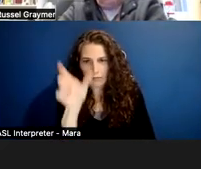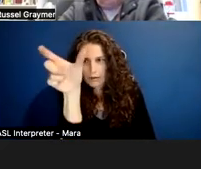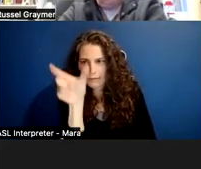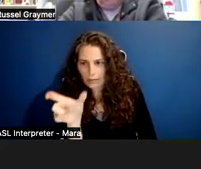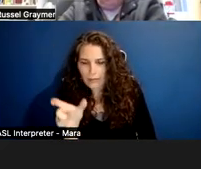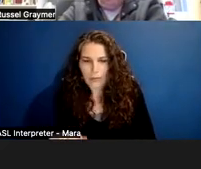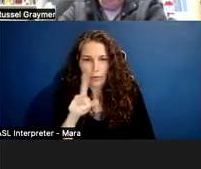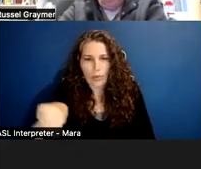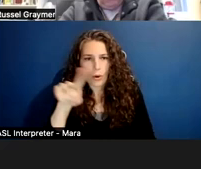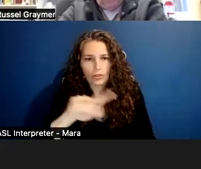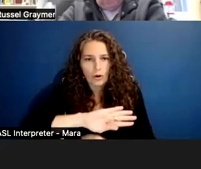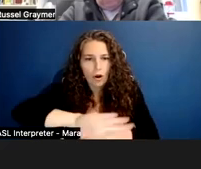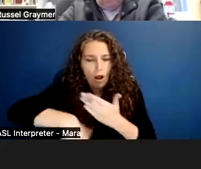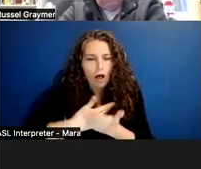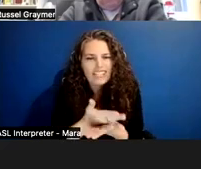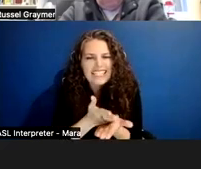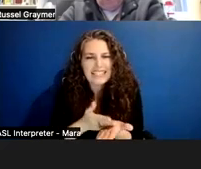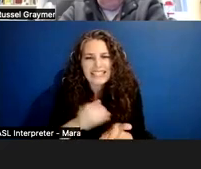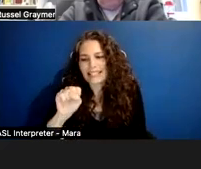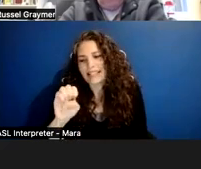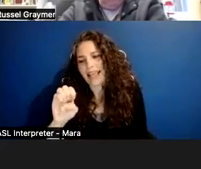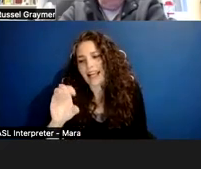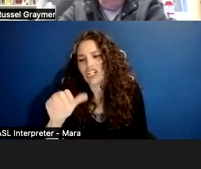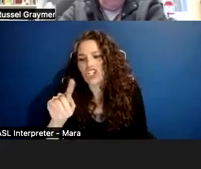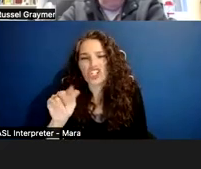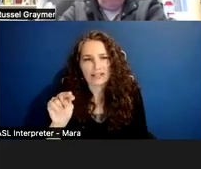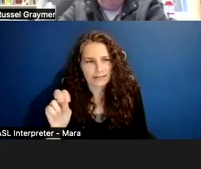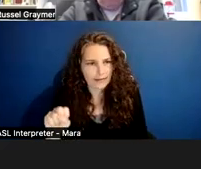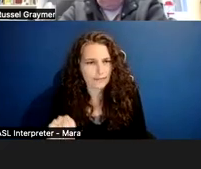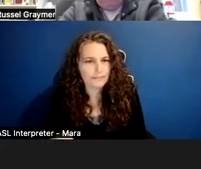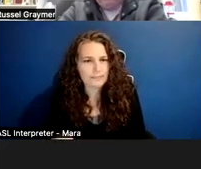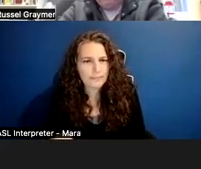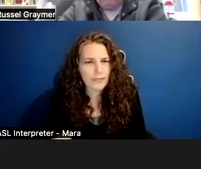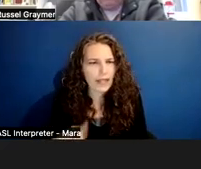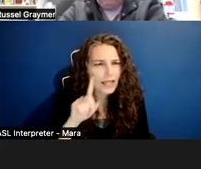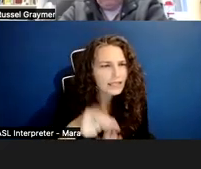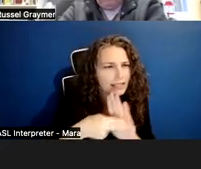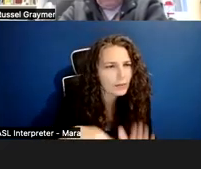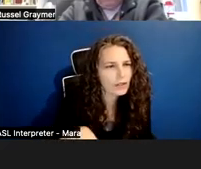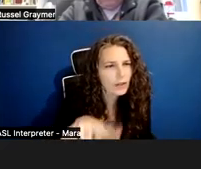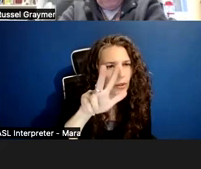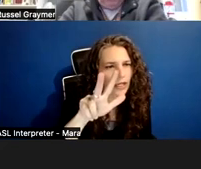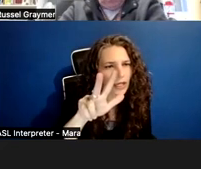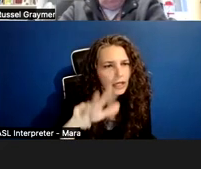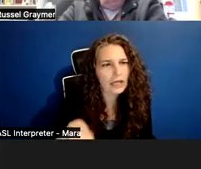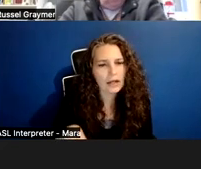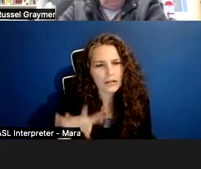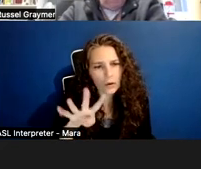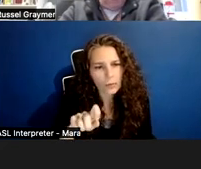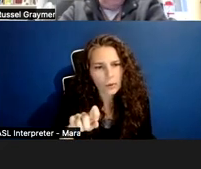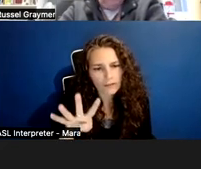sections through the lines labeled 3, 4.4, and 7. And they